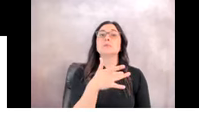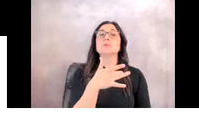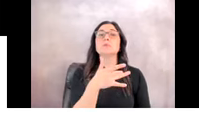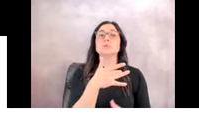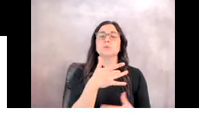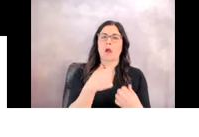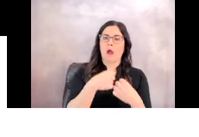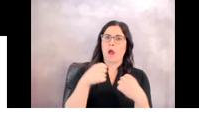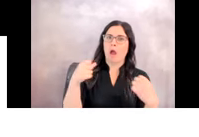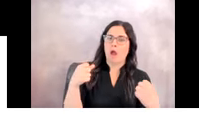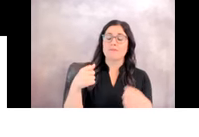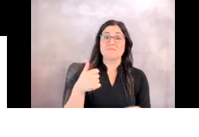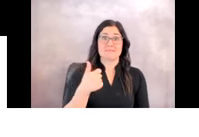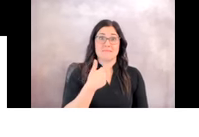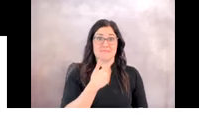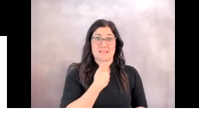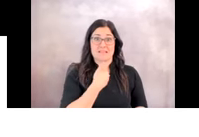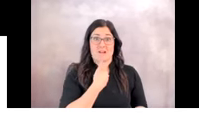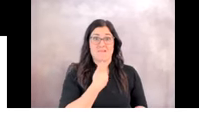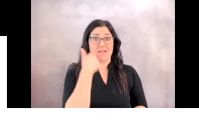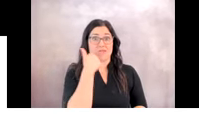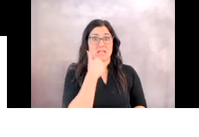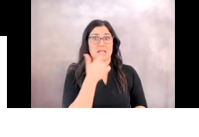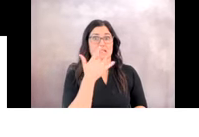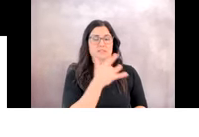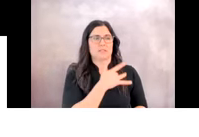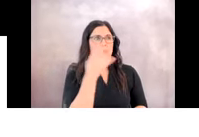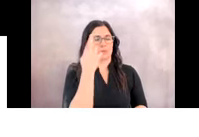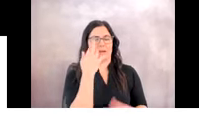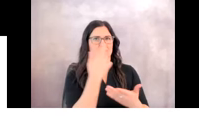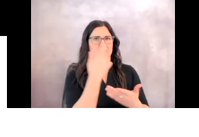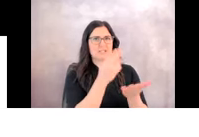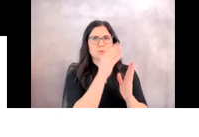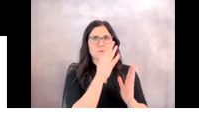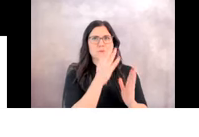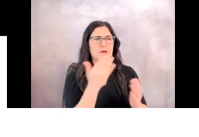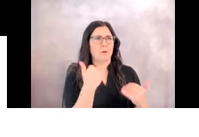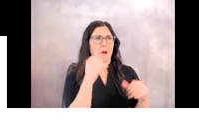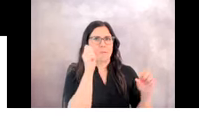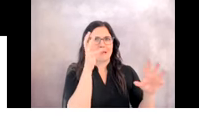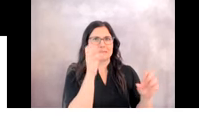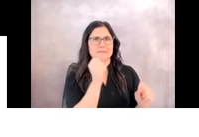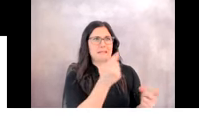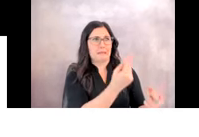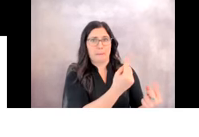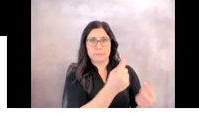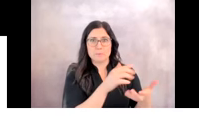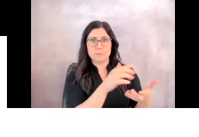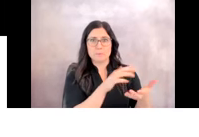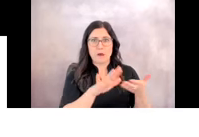job almost every day and amazed that they're here and continue to come back. I don't know that I would